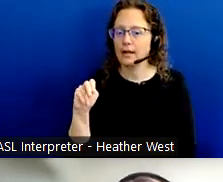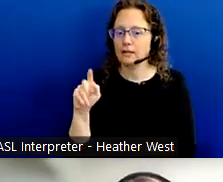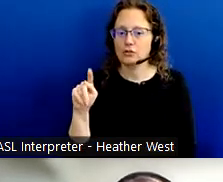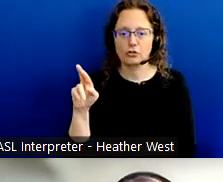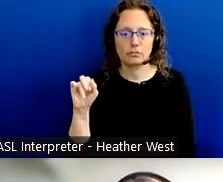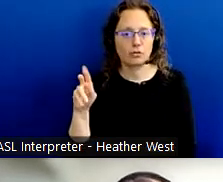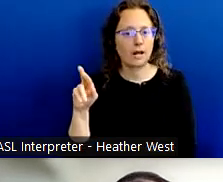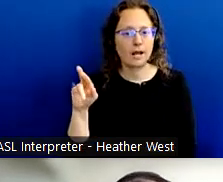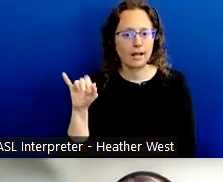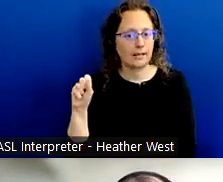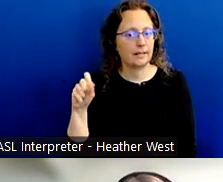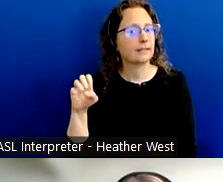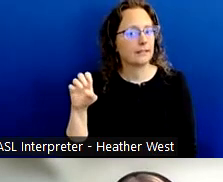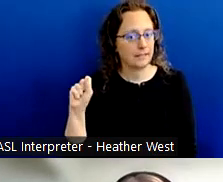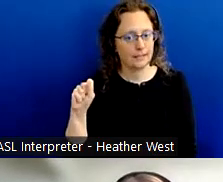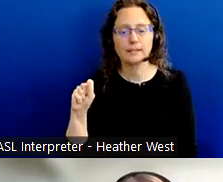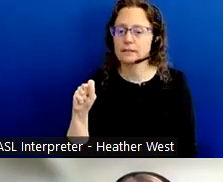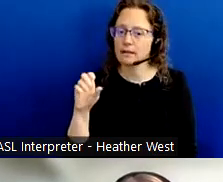that utilize a fiscal sponsor.